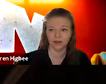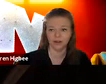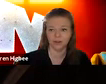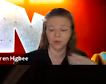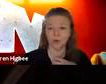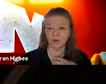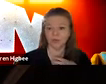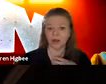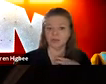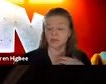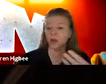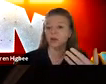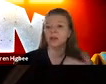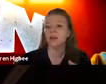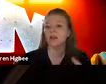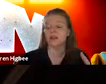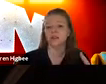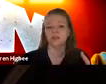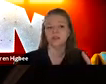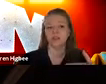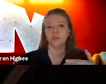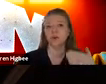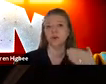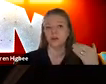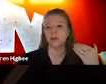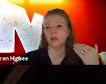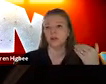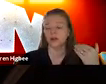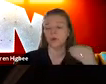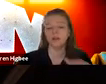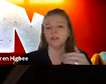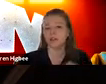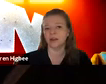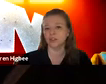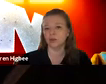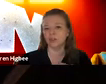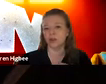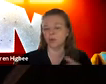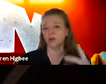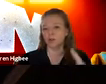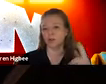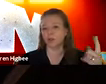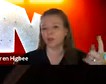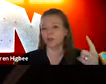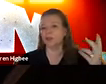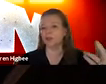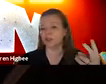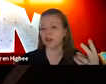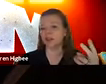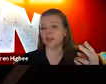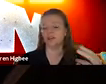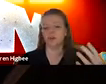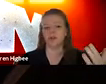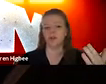very, um, important for us as well that if, if your, uh, Wi-Fi connection goes down, we're going to toss you to cellular